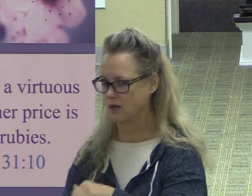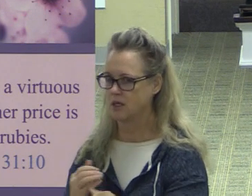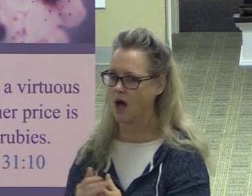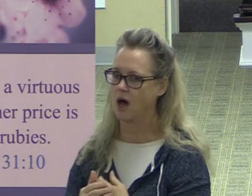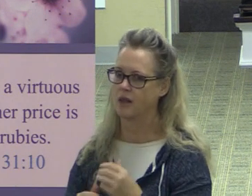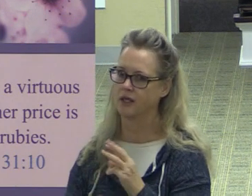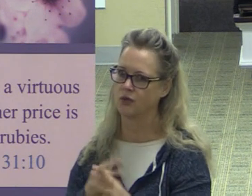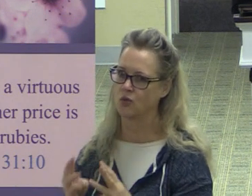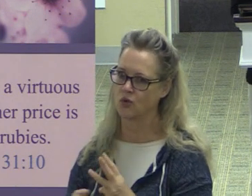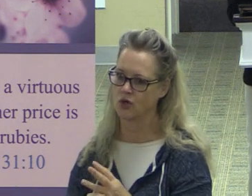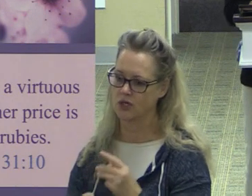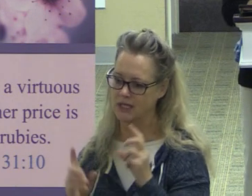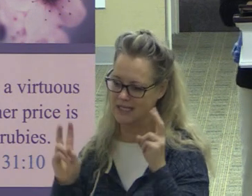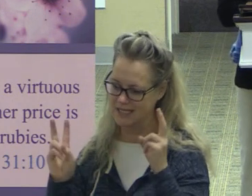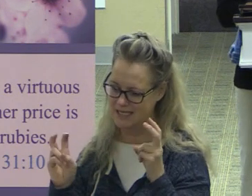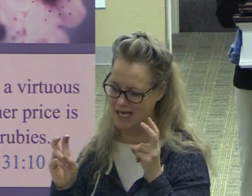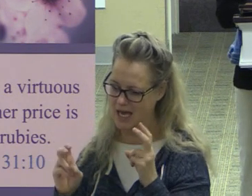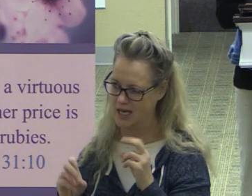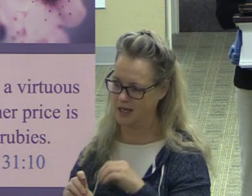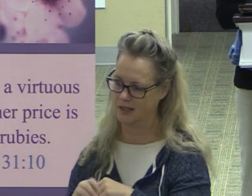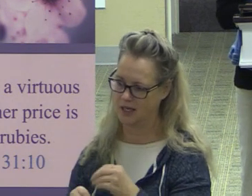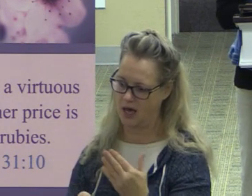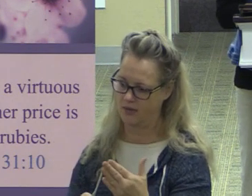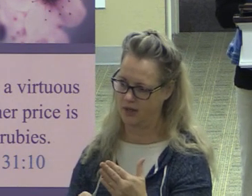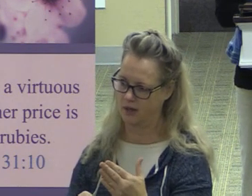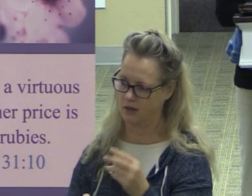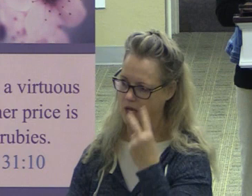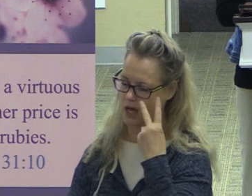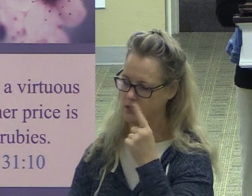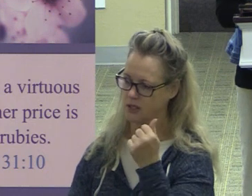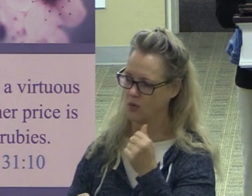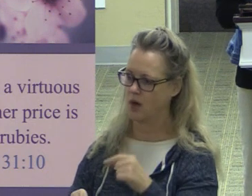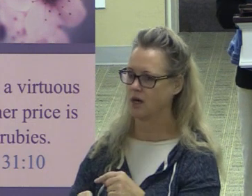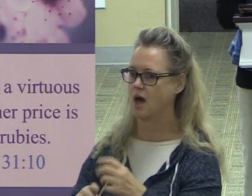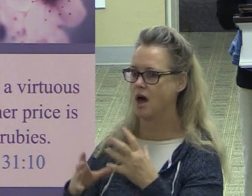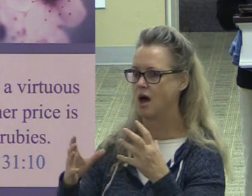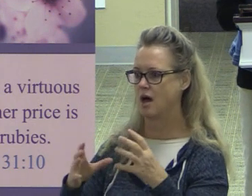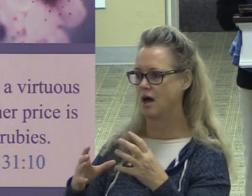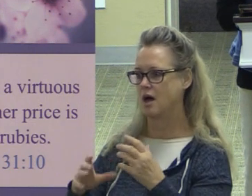sayings out there. You know, I see a big one a lot.